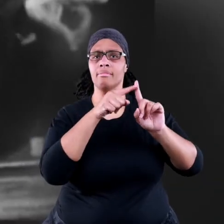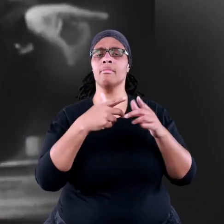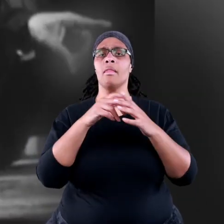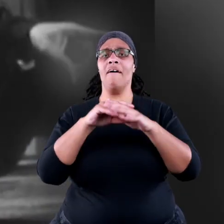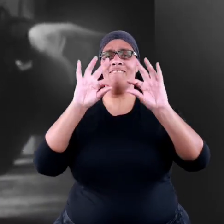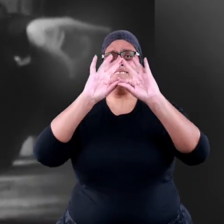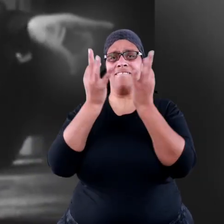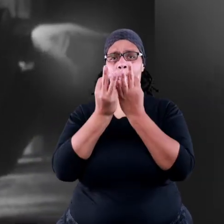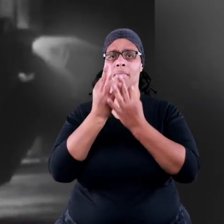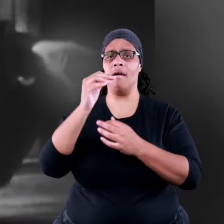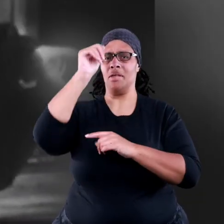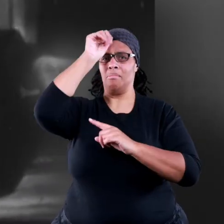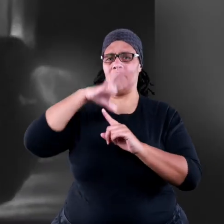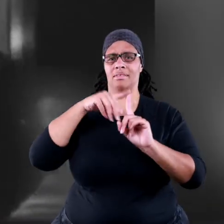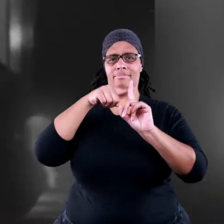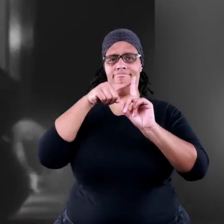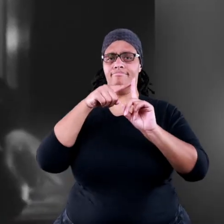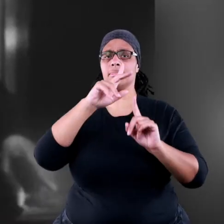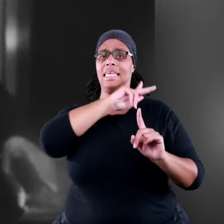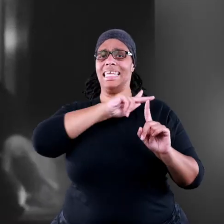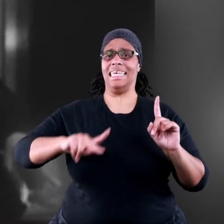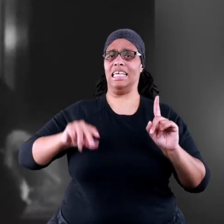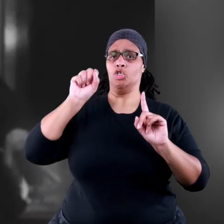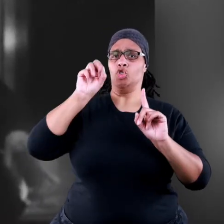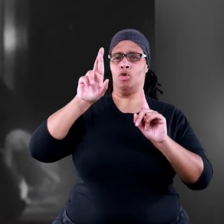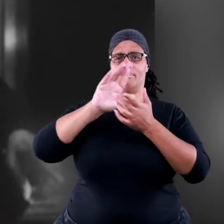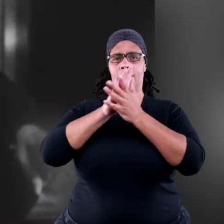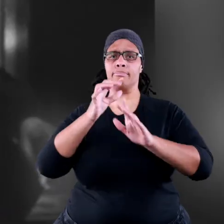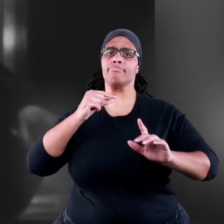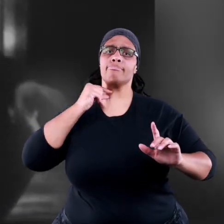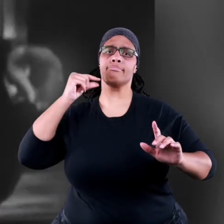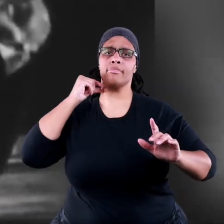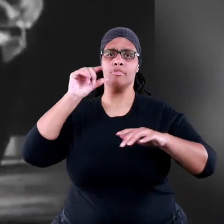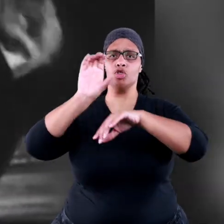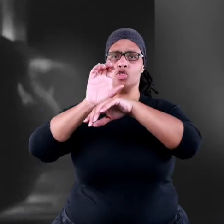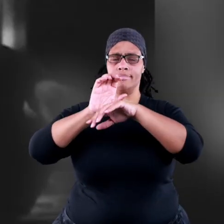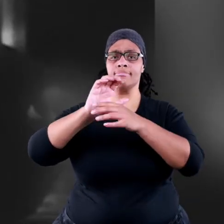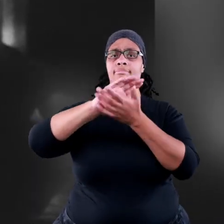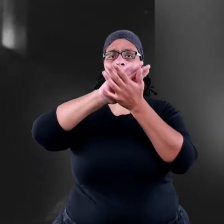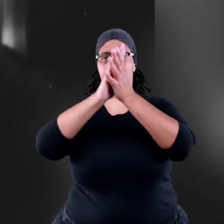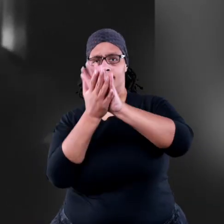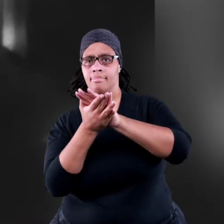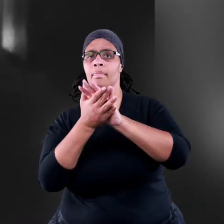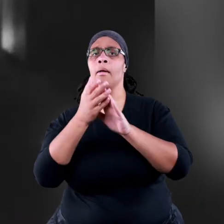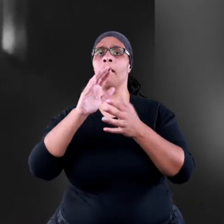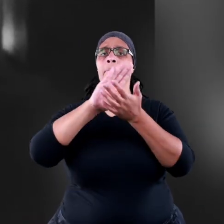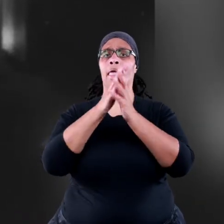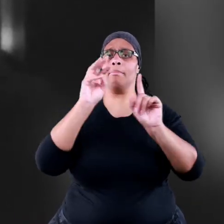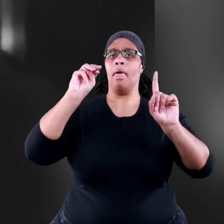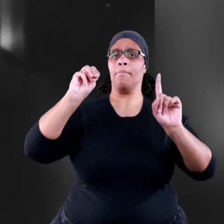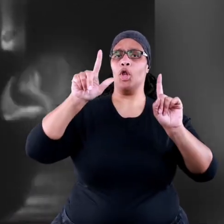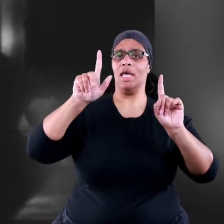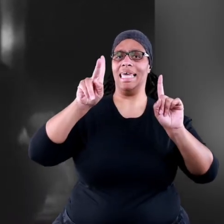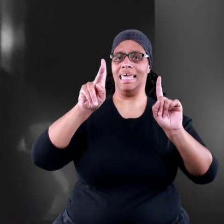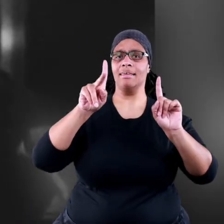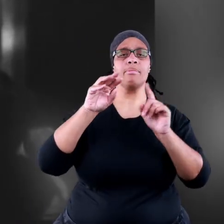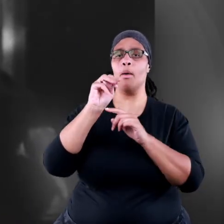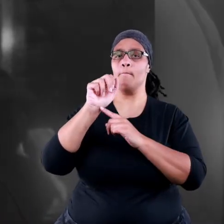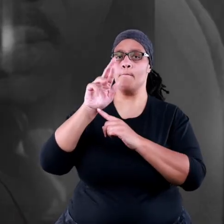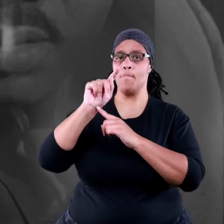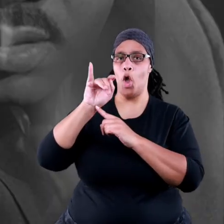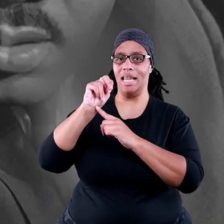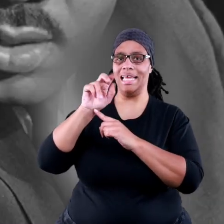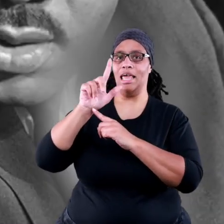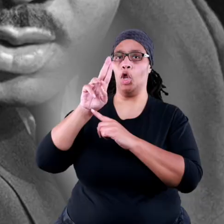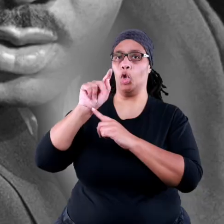as old as the family man, just like jealousy. King Sr. became the pastor of the church and soon changed his name to Martin